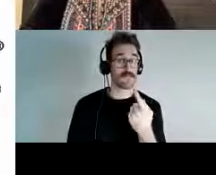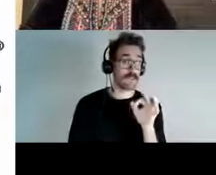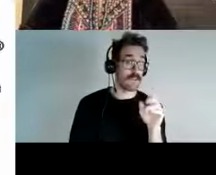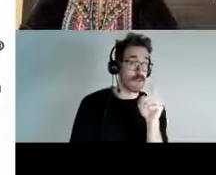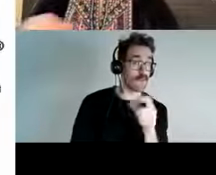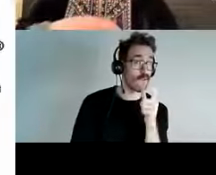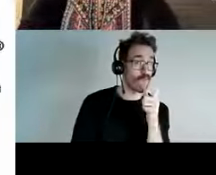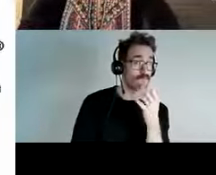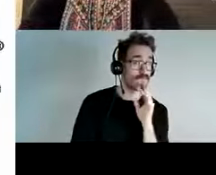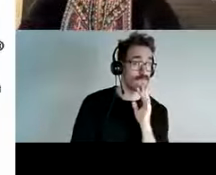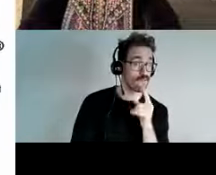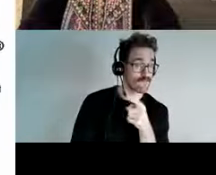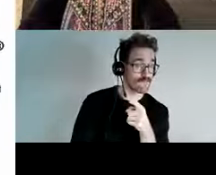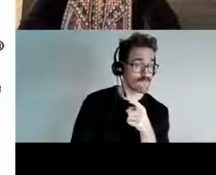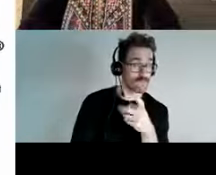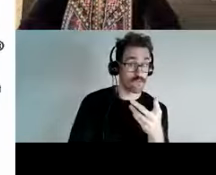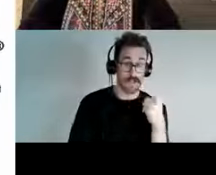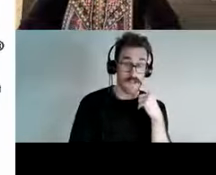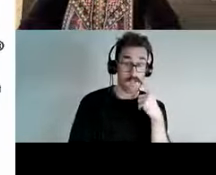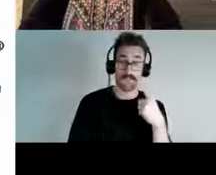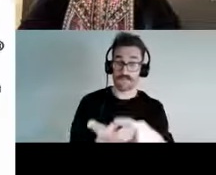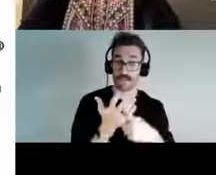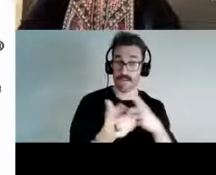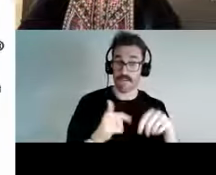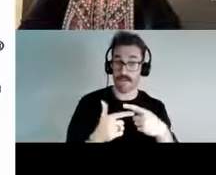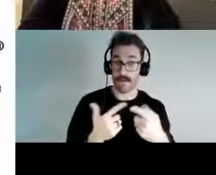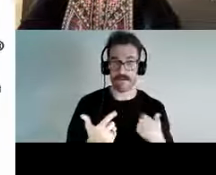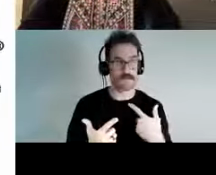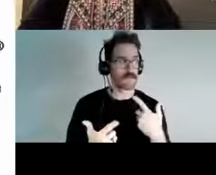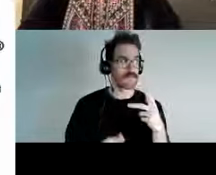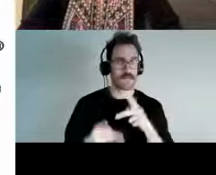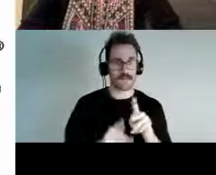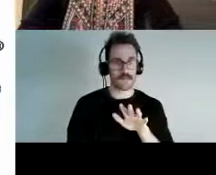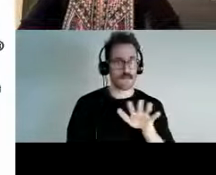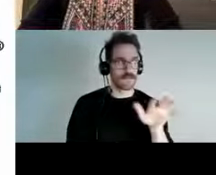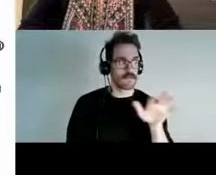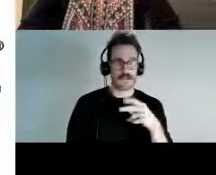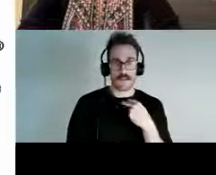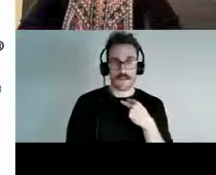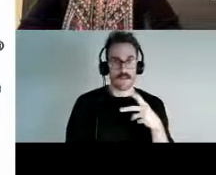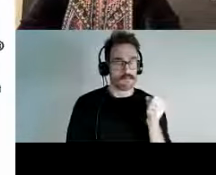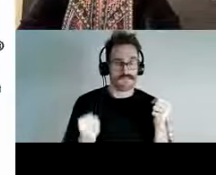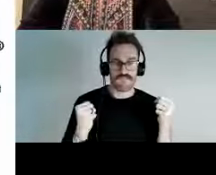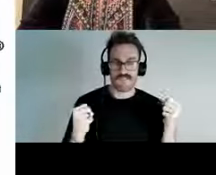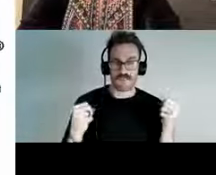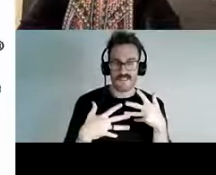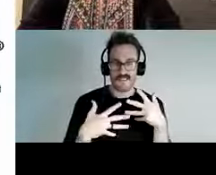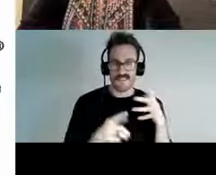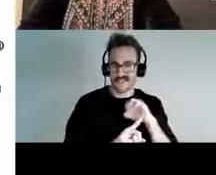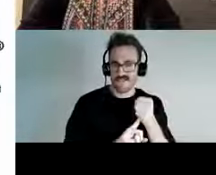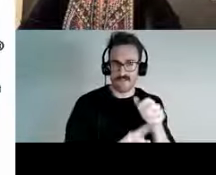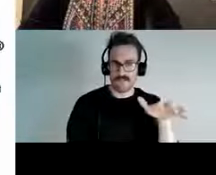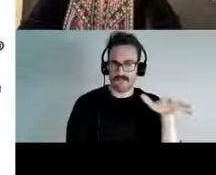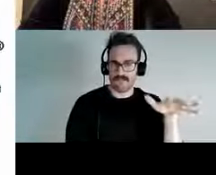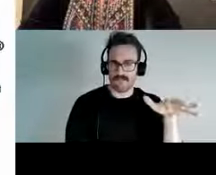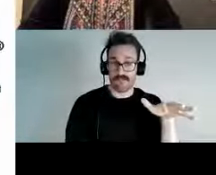they were describing, you would think I was talking about desperate people stuck in a terrifying situation. And you would